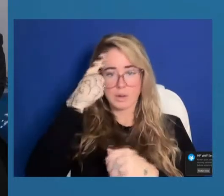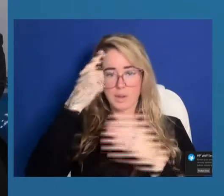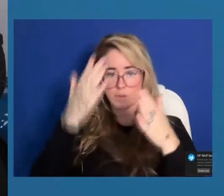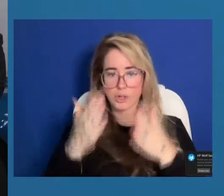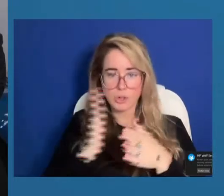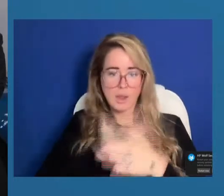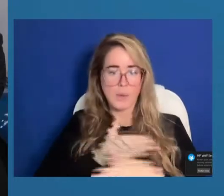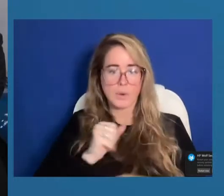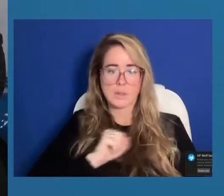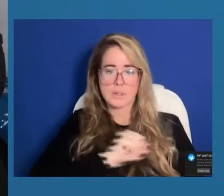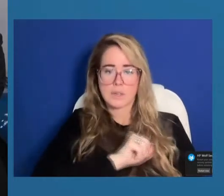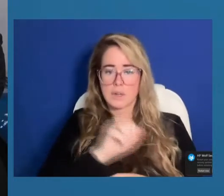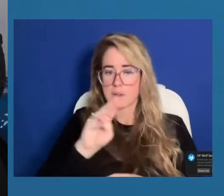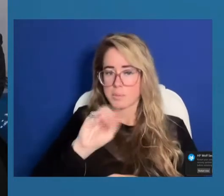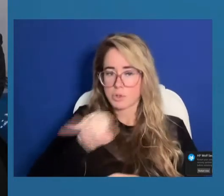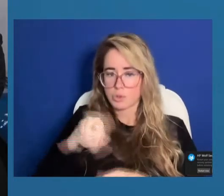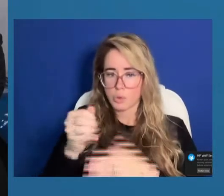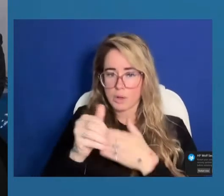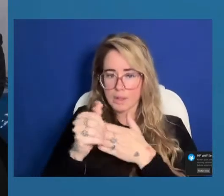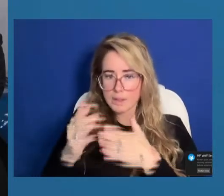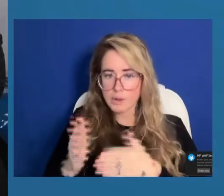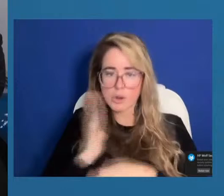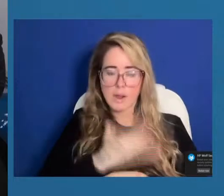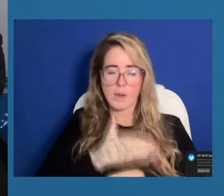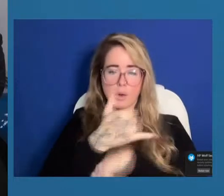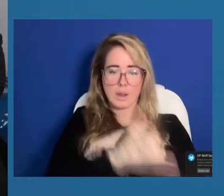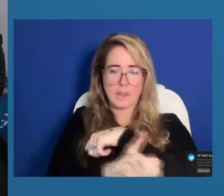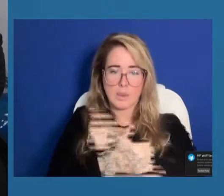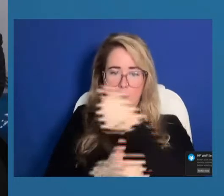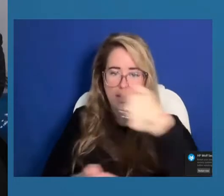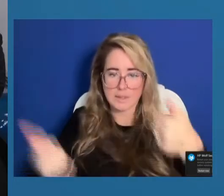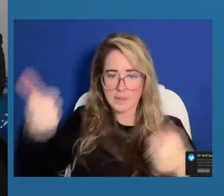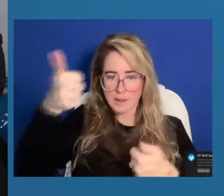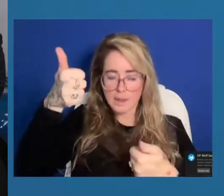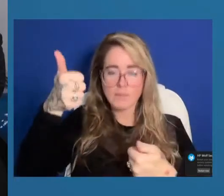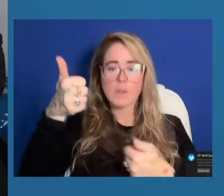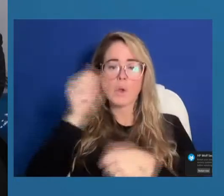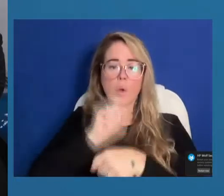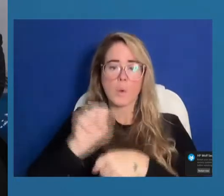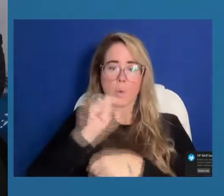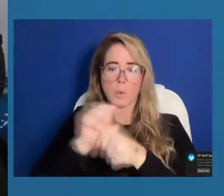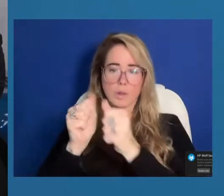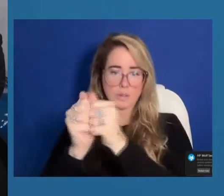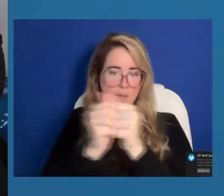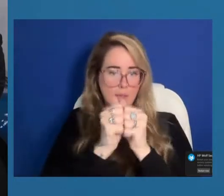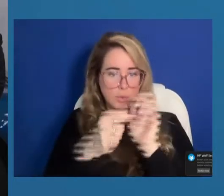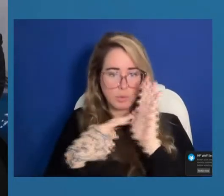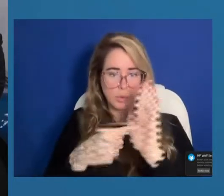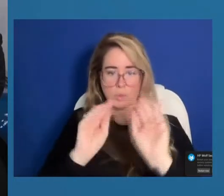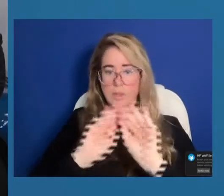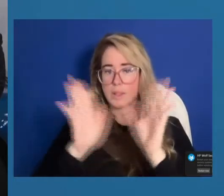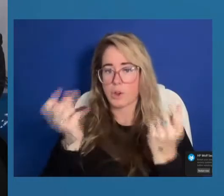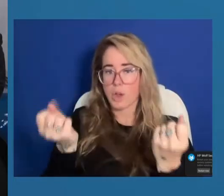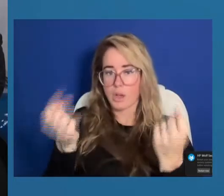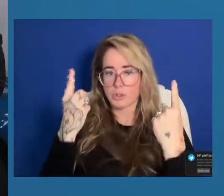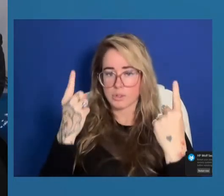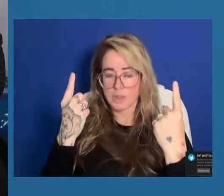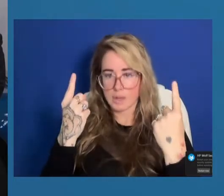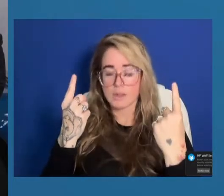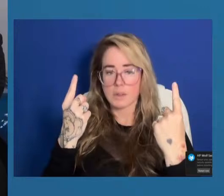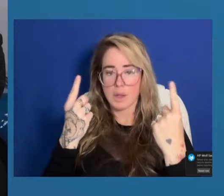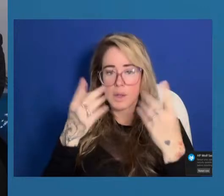Senate Majority Leader, our County Executive, working together shows a clear understanding that